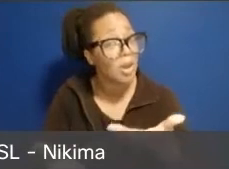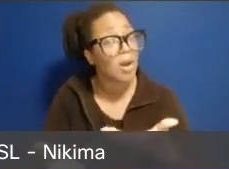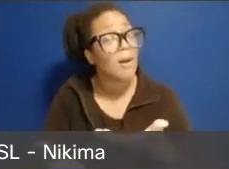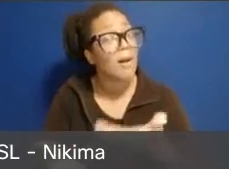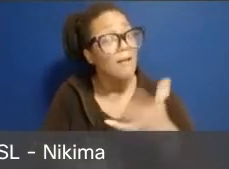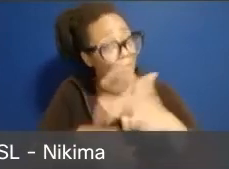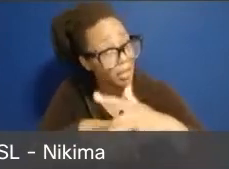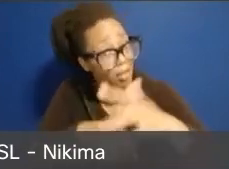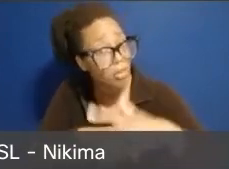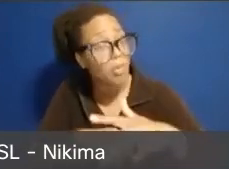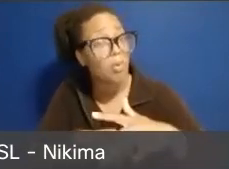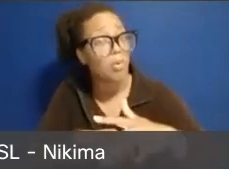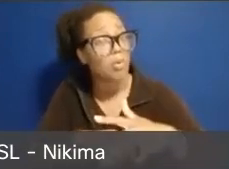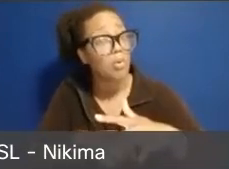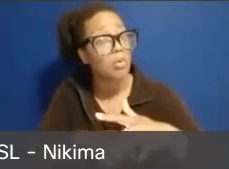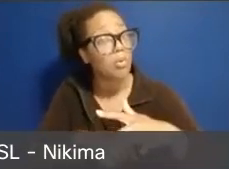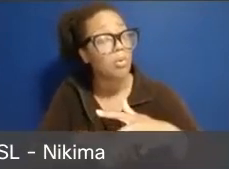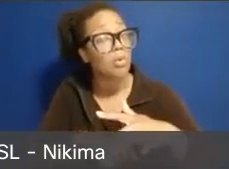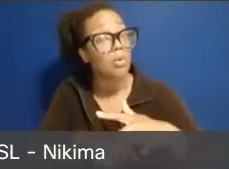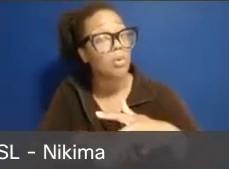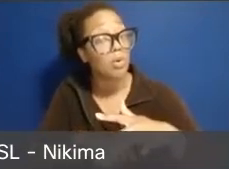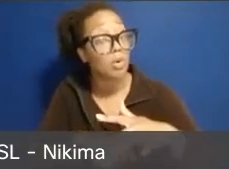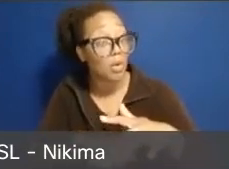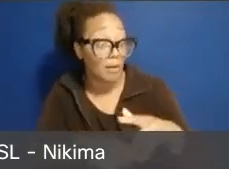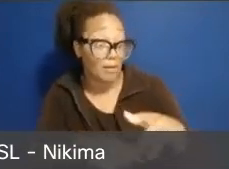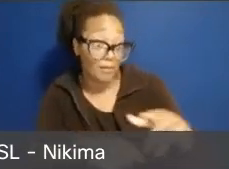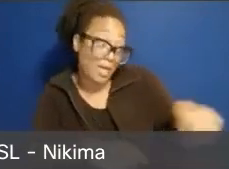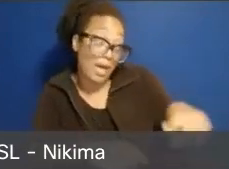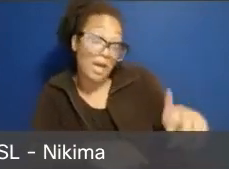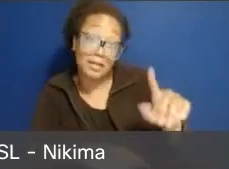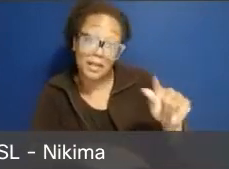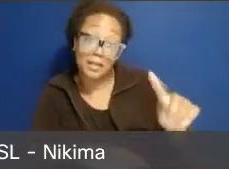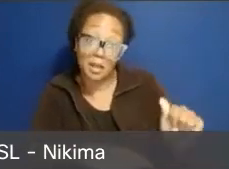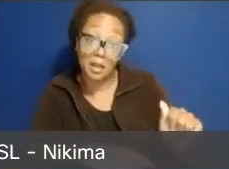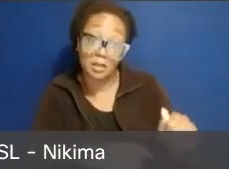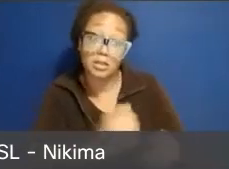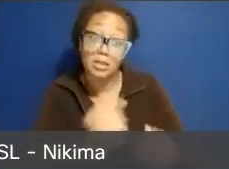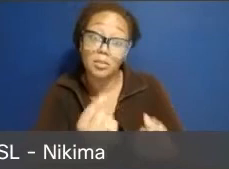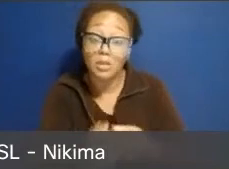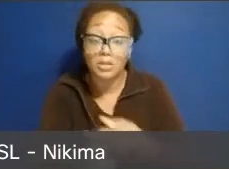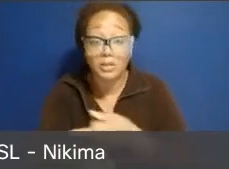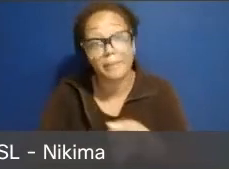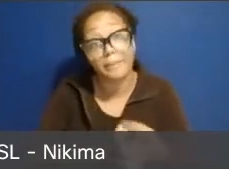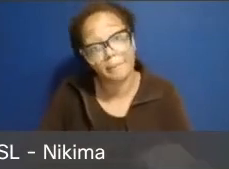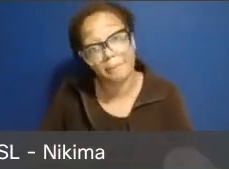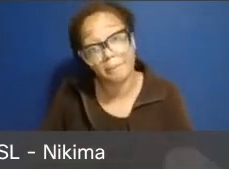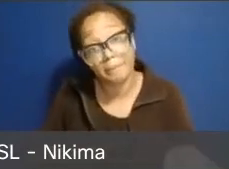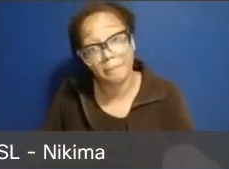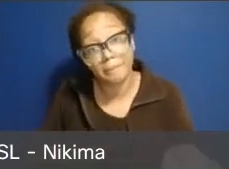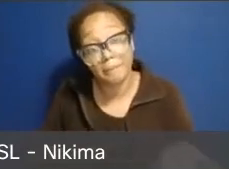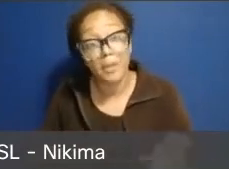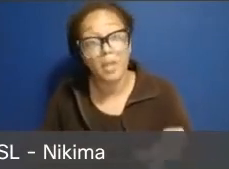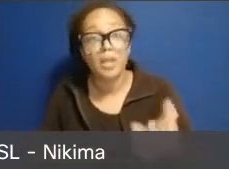available to that the data supports, so that if one is writing a grant.